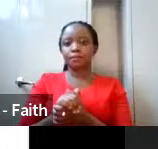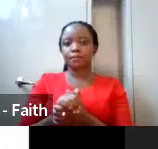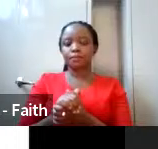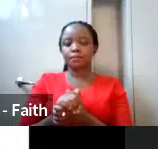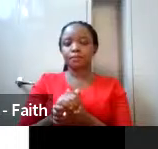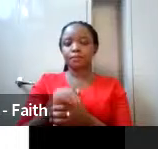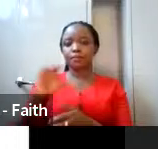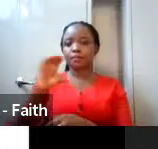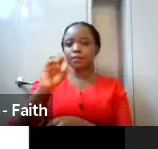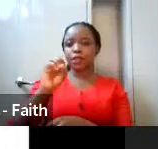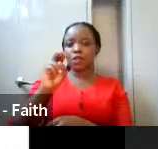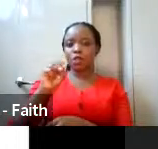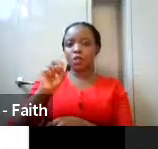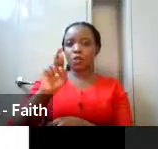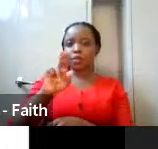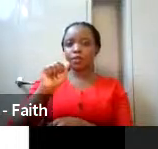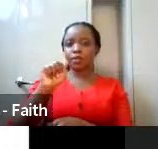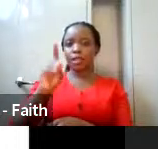Conrad.